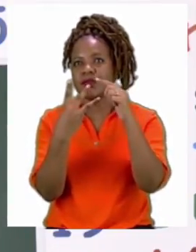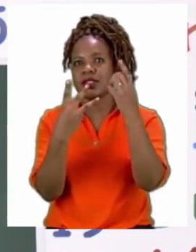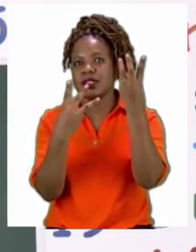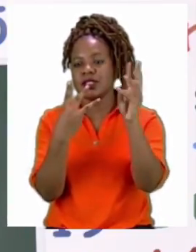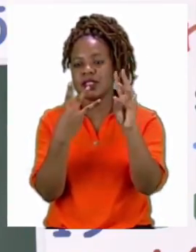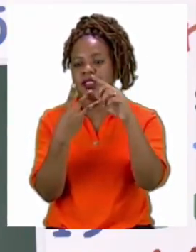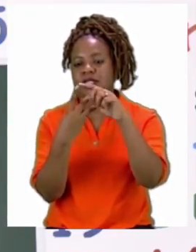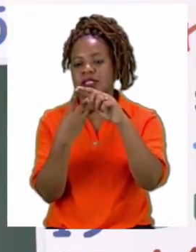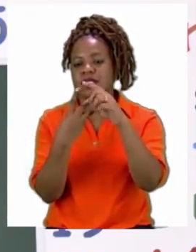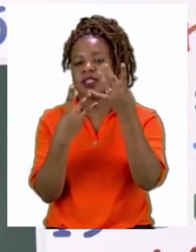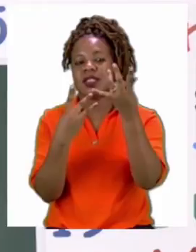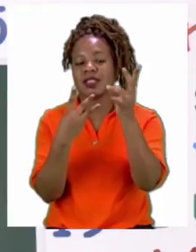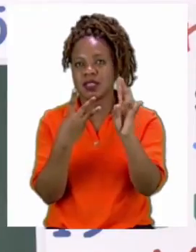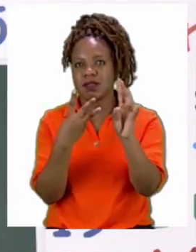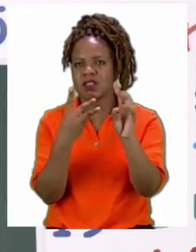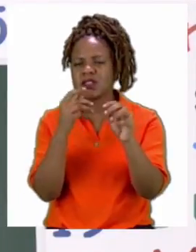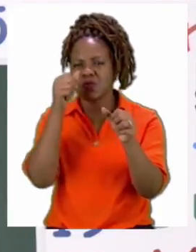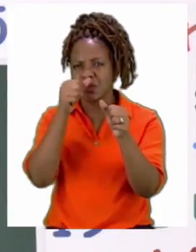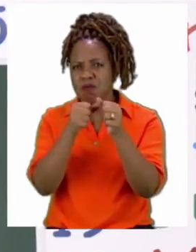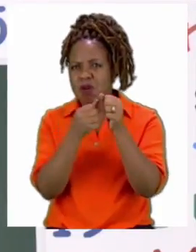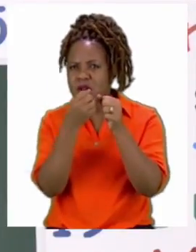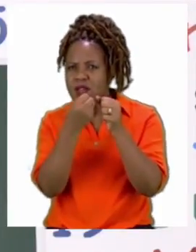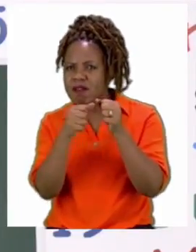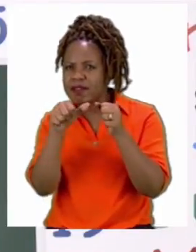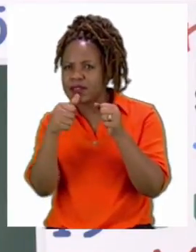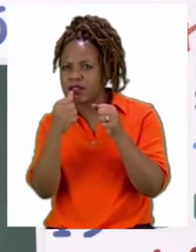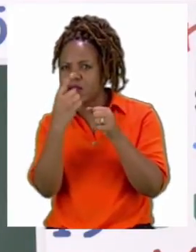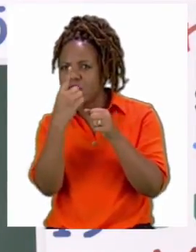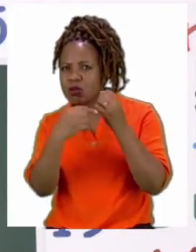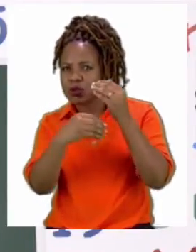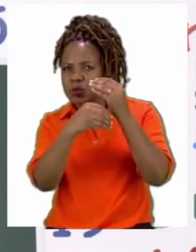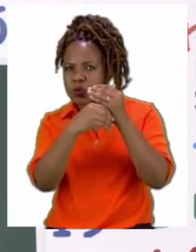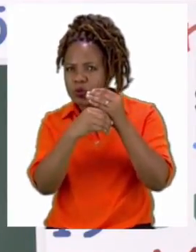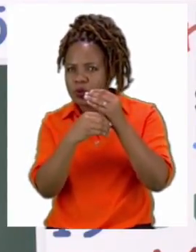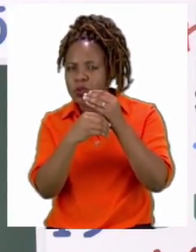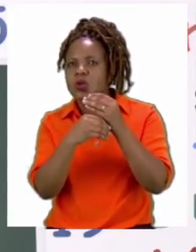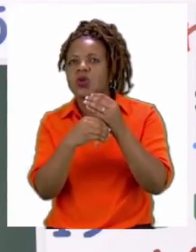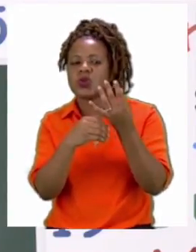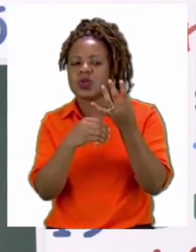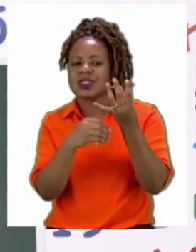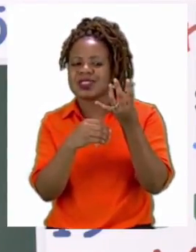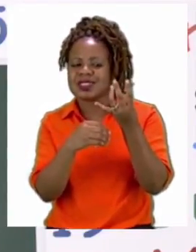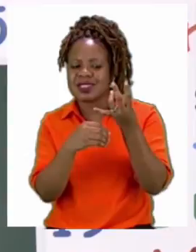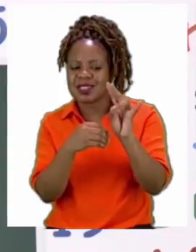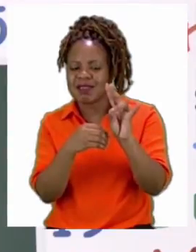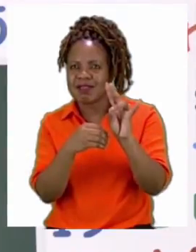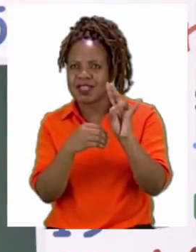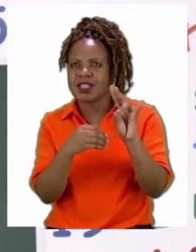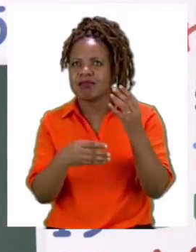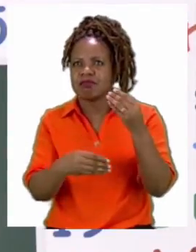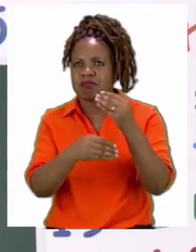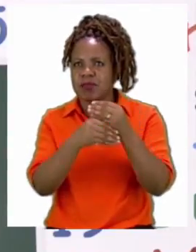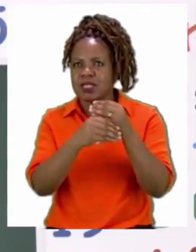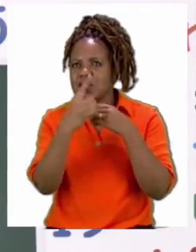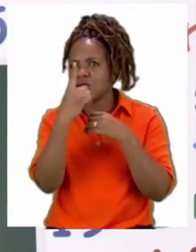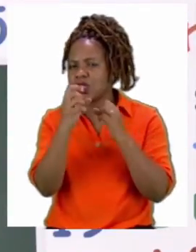it 8. So we have 8 as our answer. So we write our number 8.